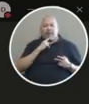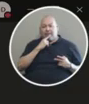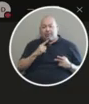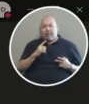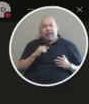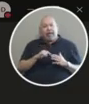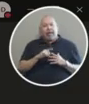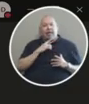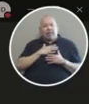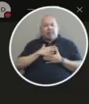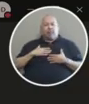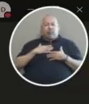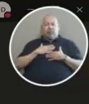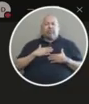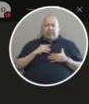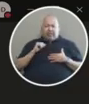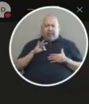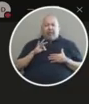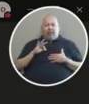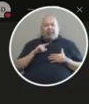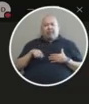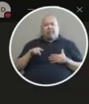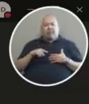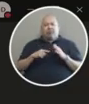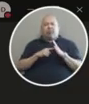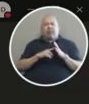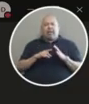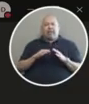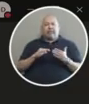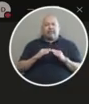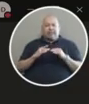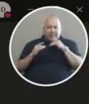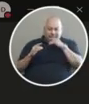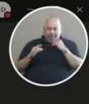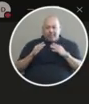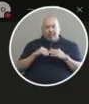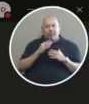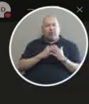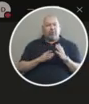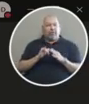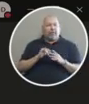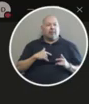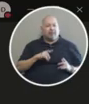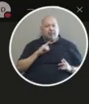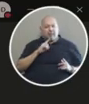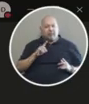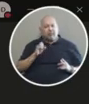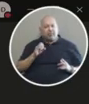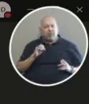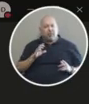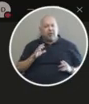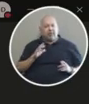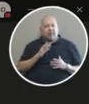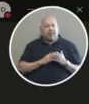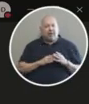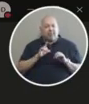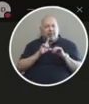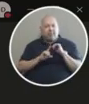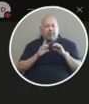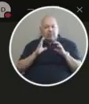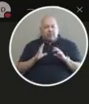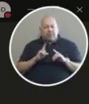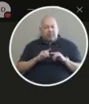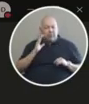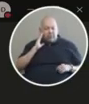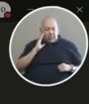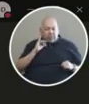say I am appreciative of certain representatives and city staff are looking to try to go ahead and address the needs of fellow Pasoans. But